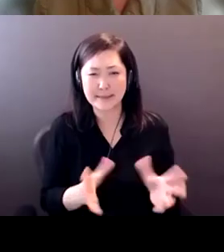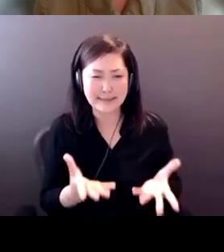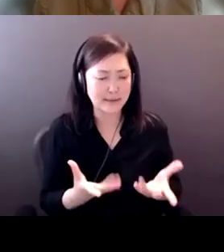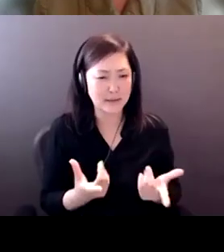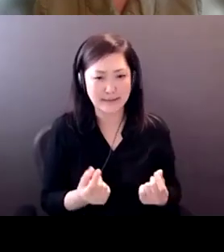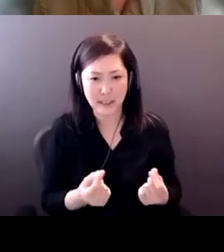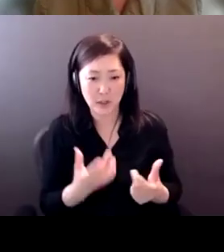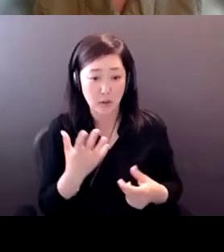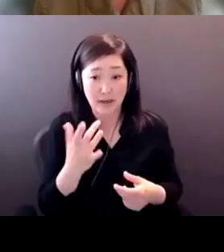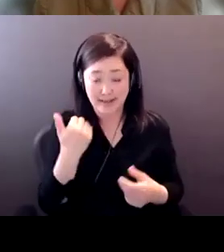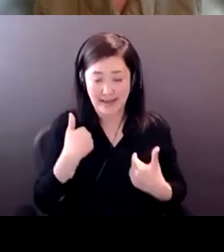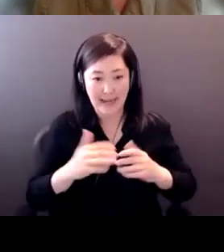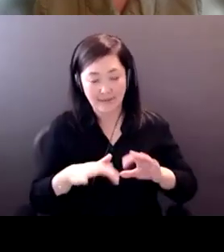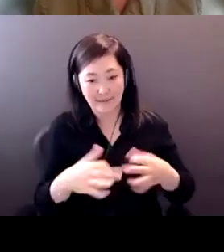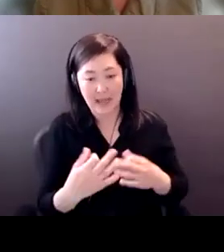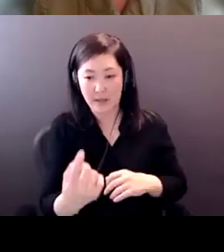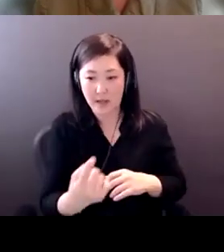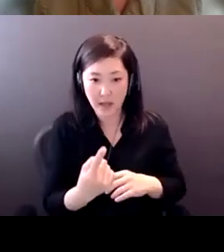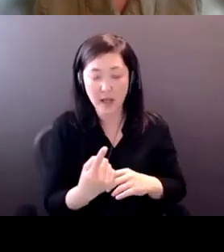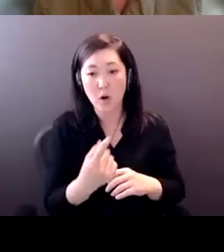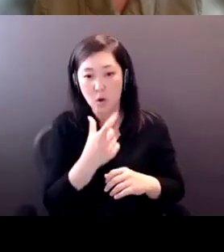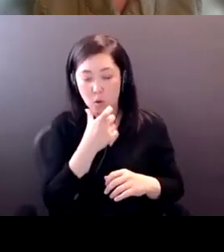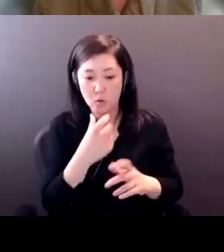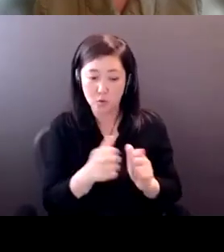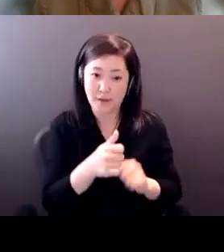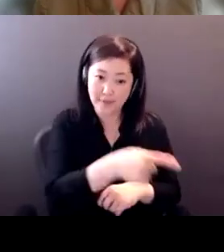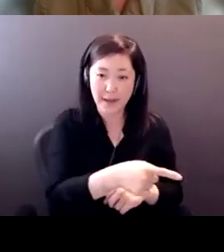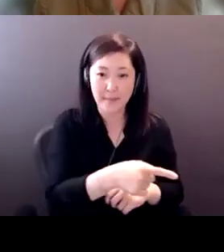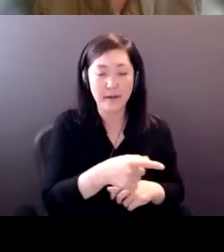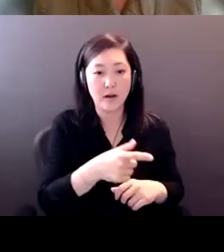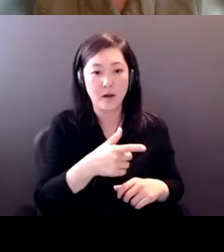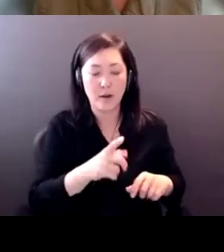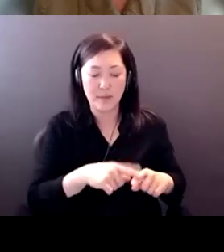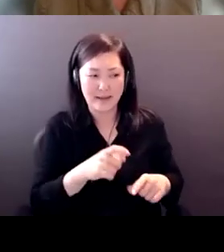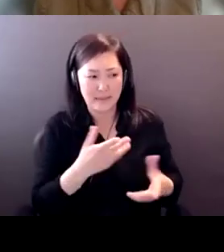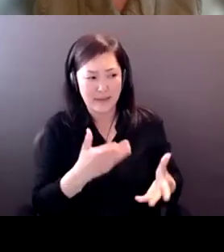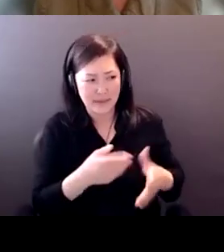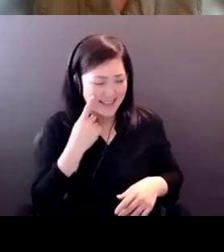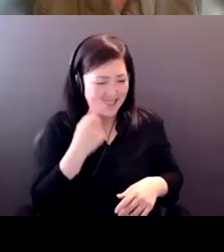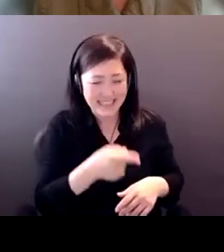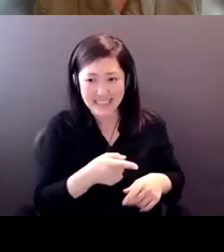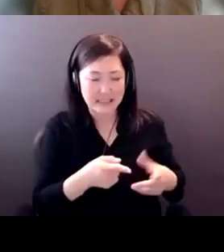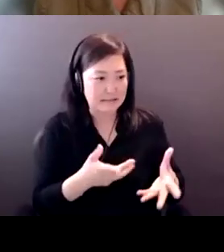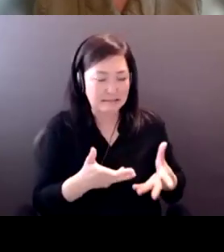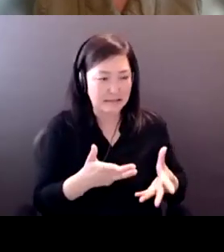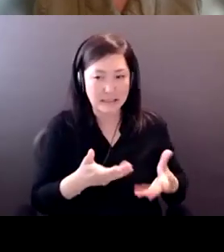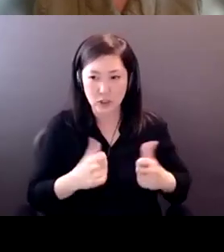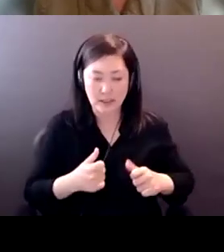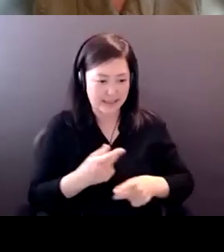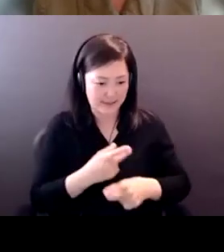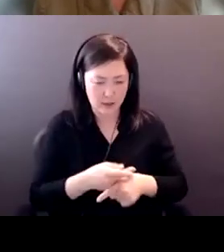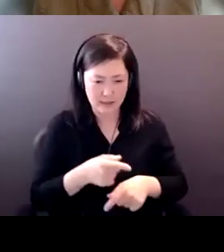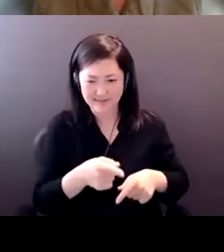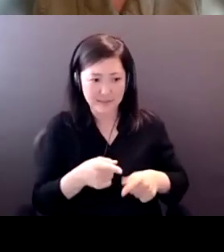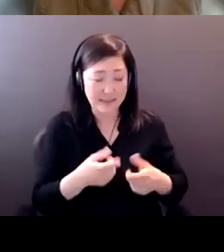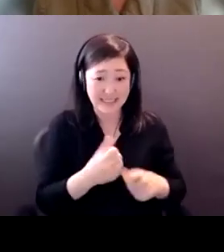have and are the support and that source of control. Workers are often balancing safety concerns with the reality that